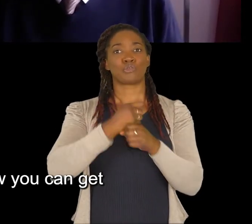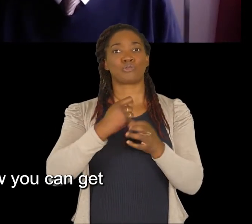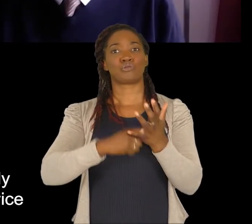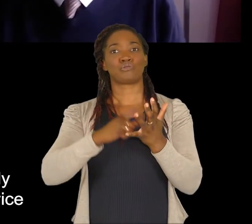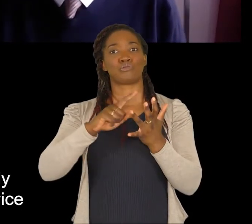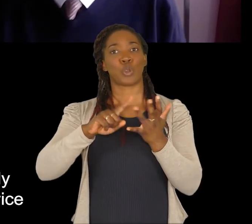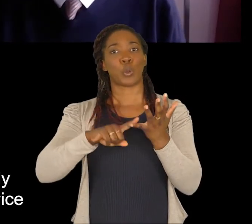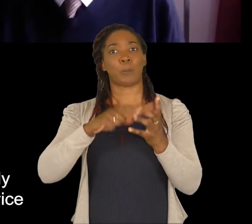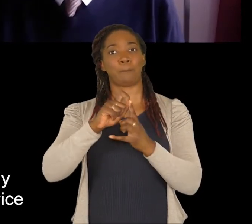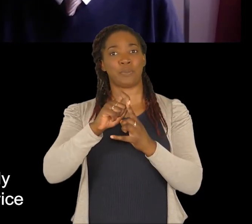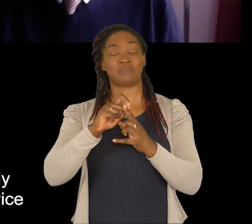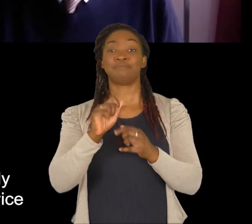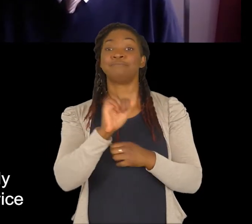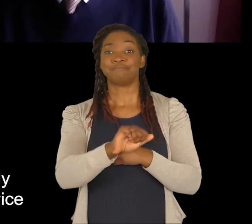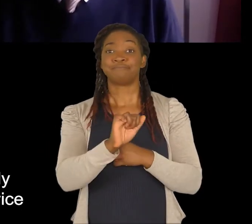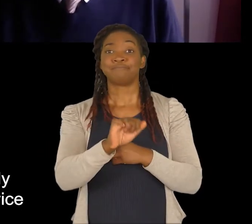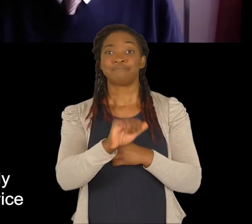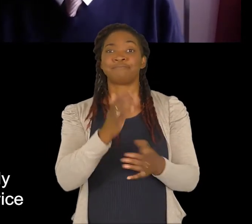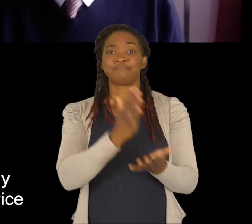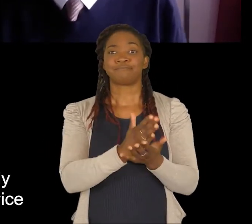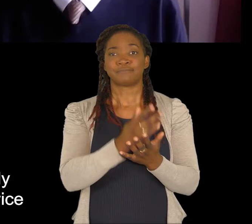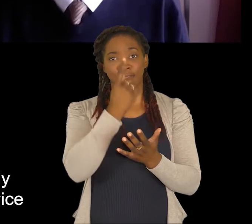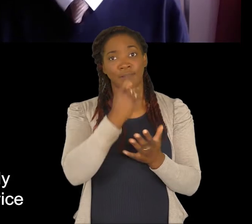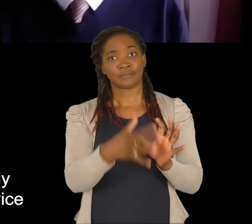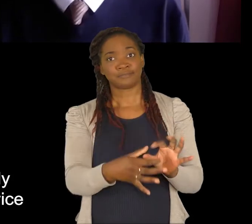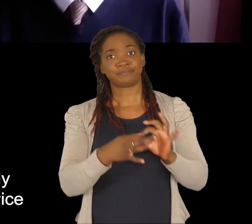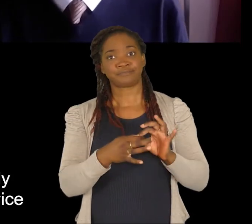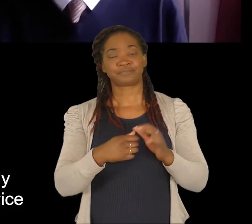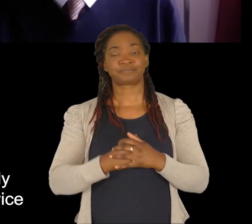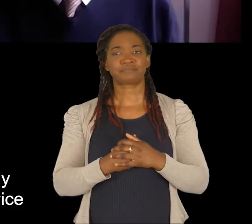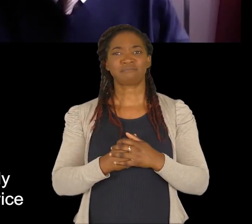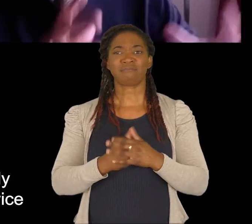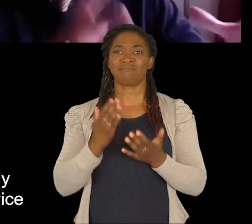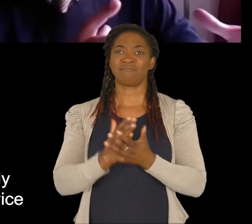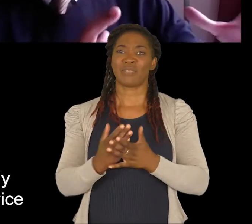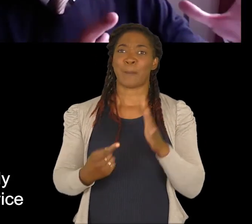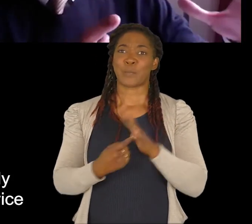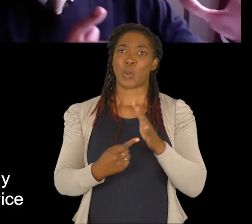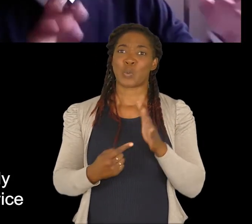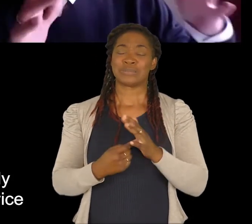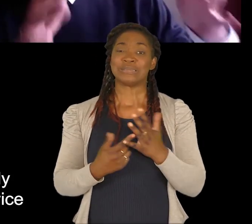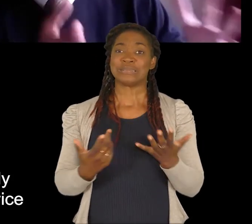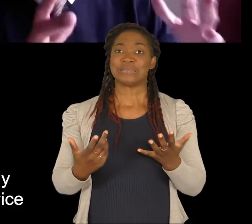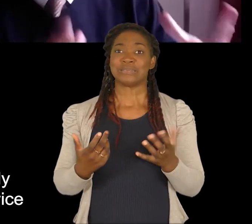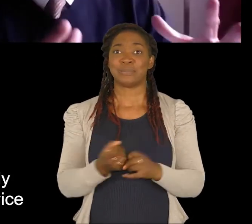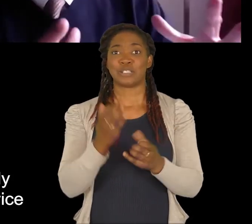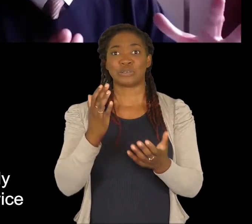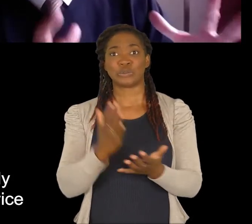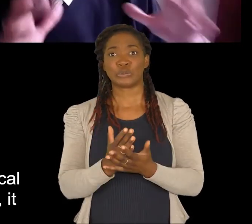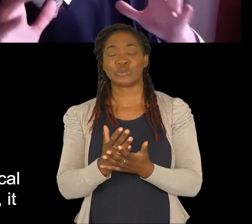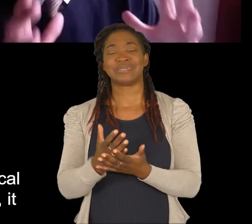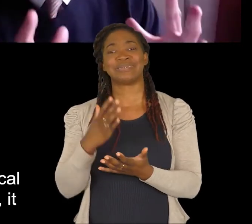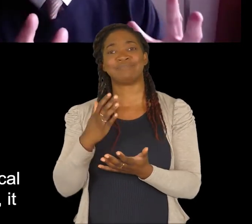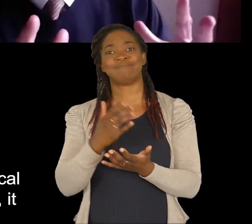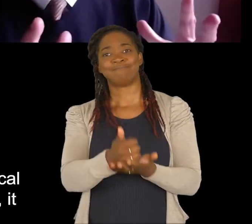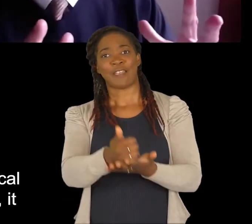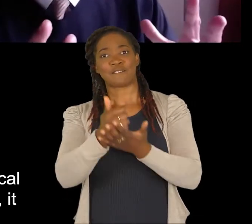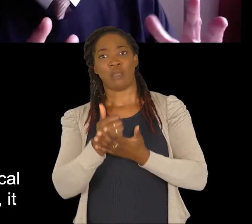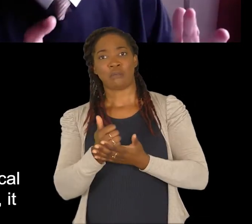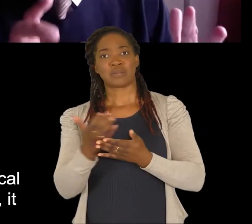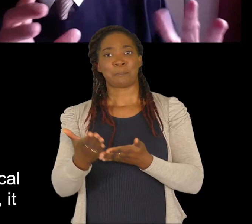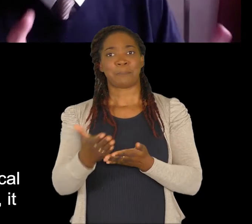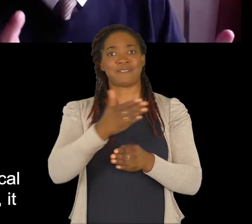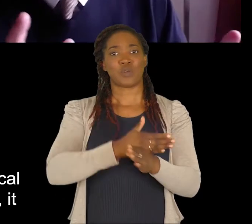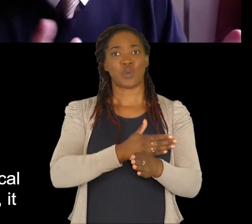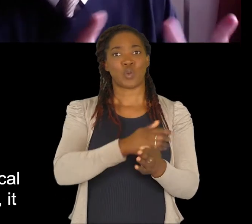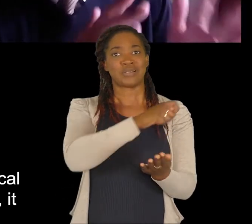way. So yes, absolutely, Rosa. But I think it's really important on the investment side to get advice before you sign